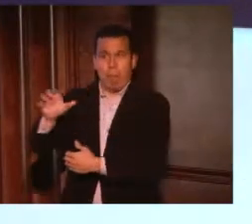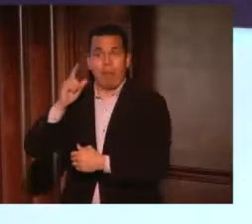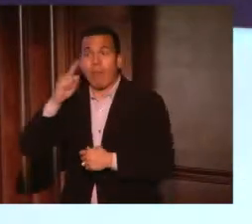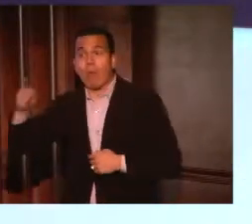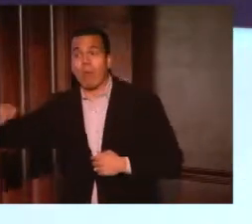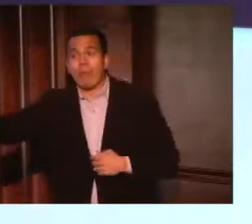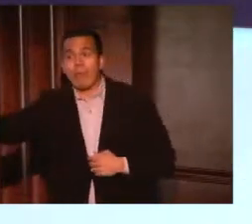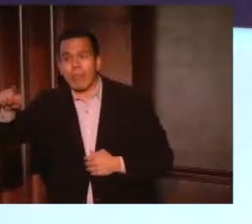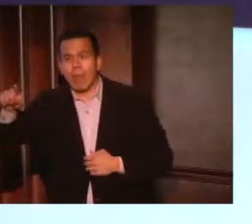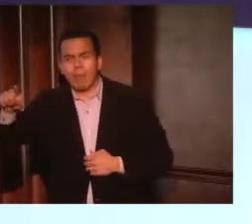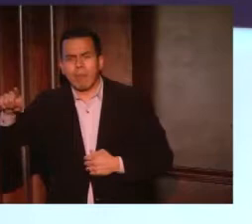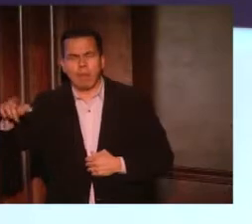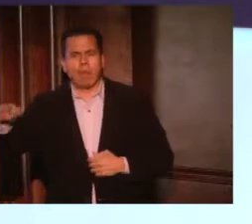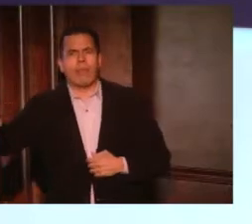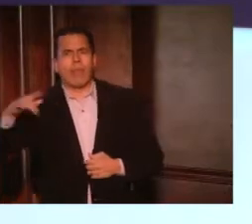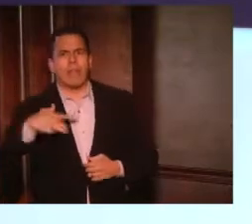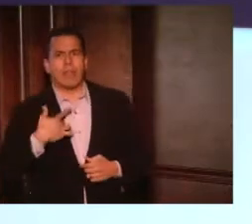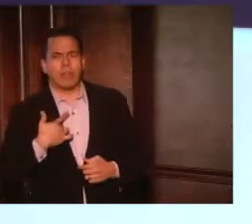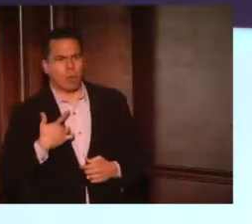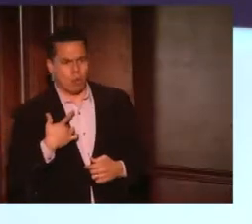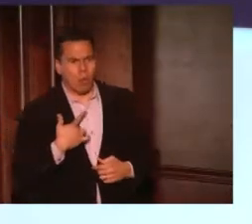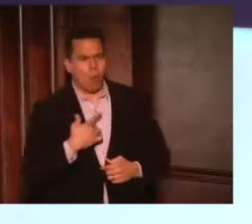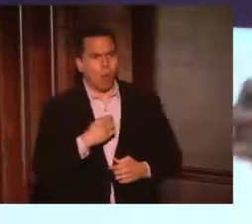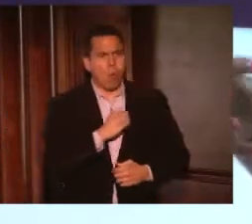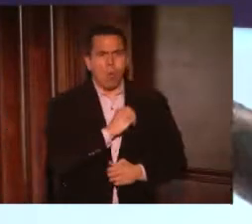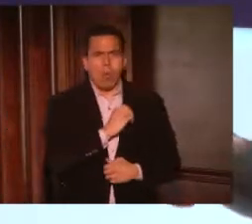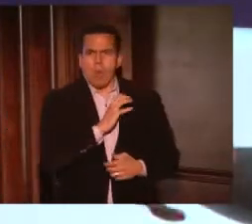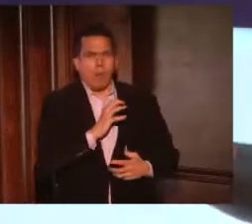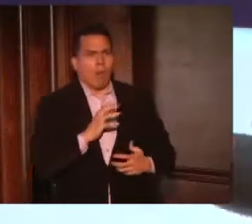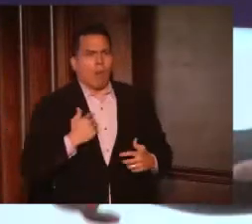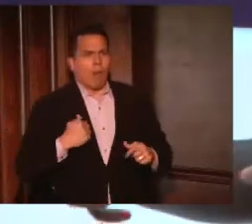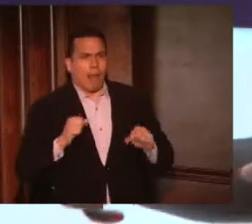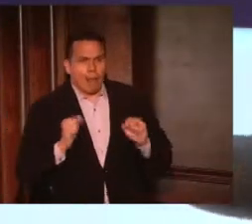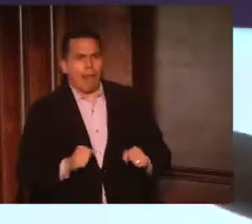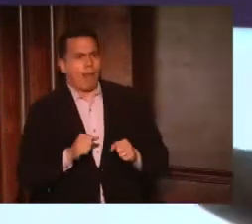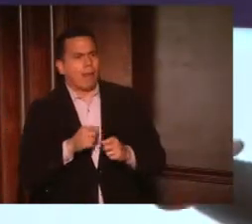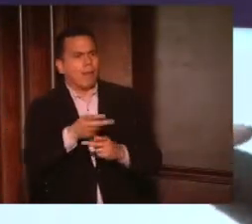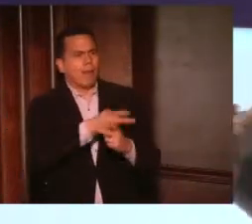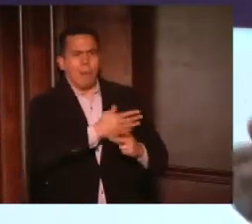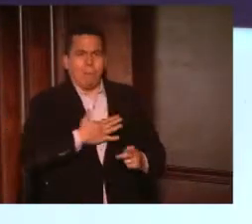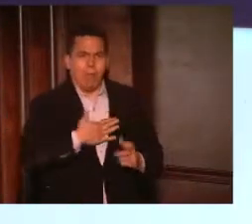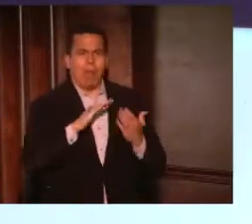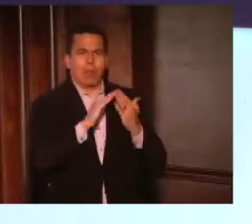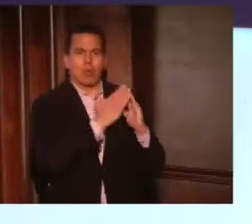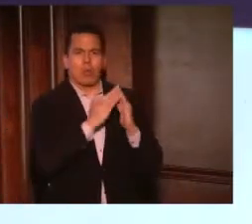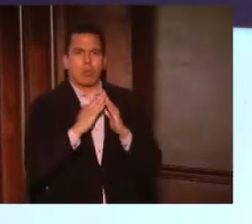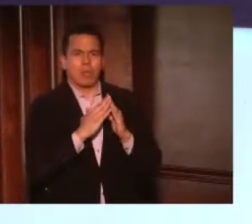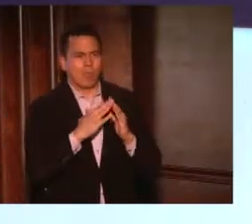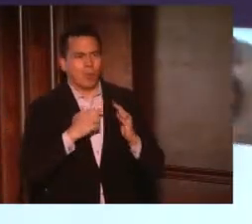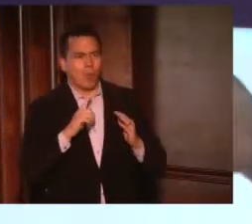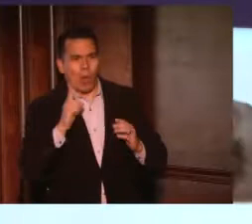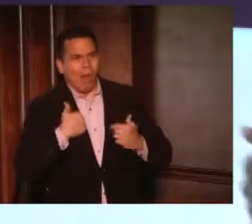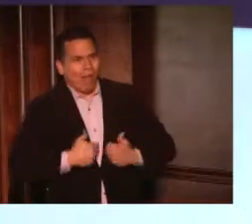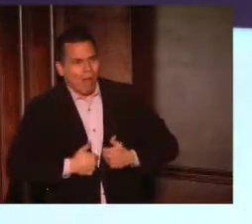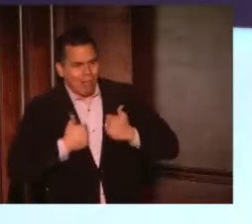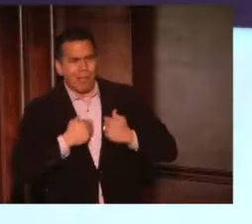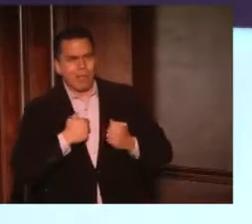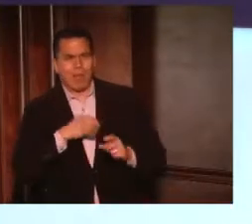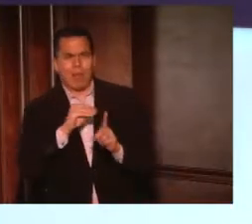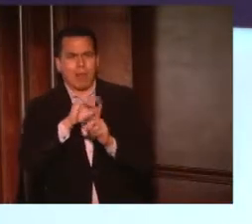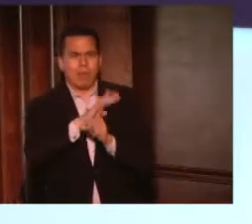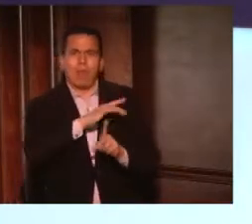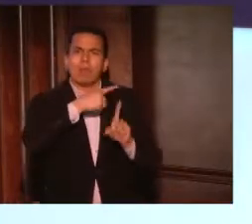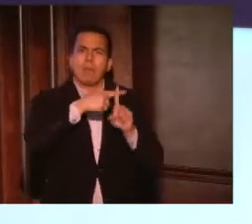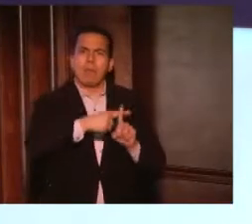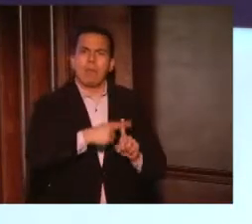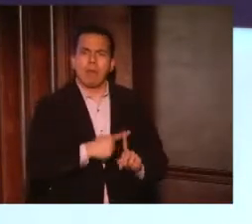is they're able to directly impact the communities they come from. Mm-hmm. So you have artists